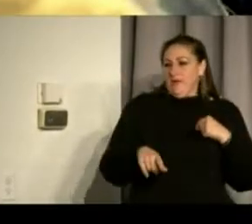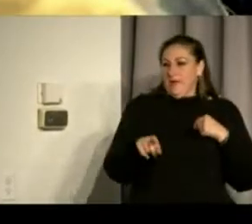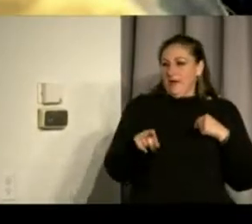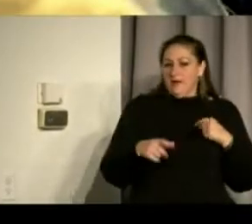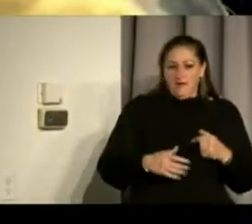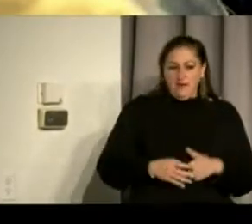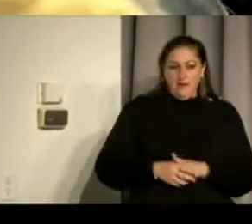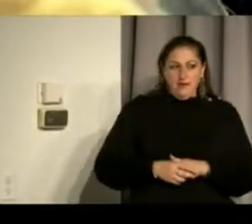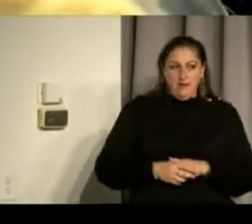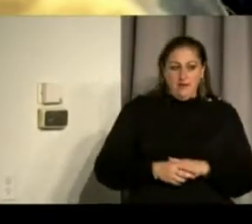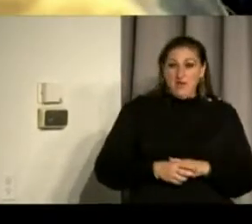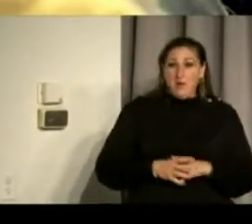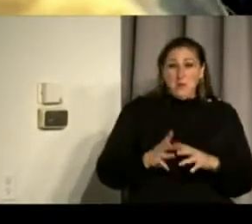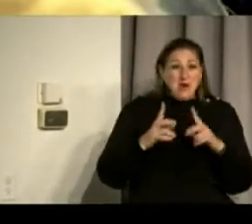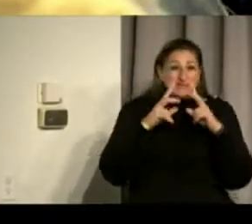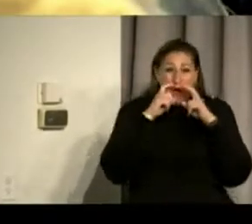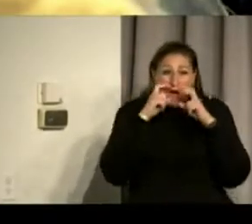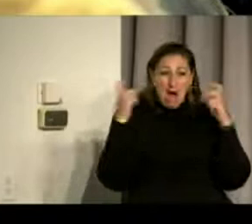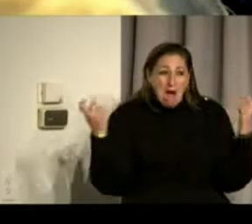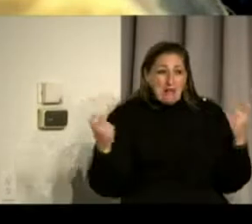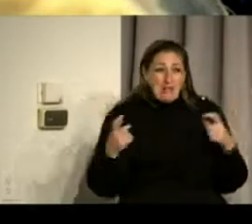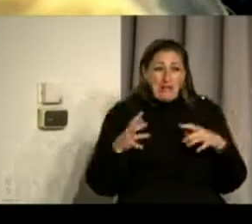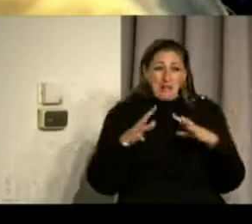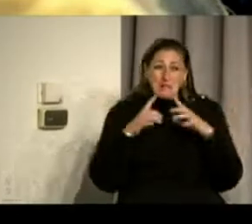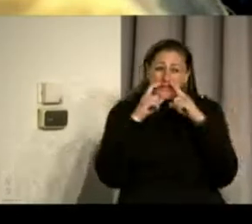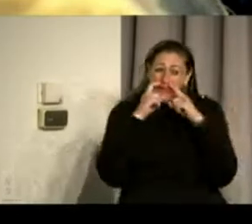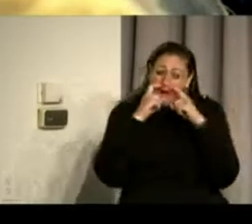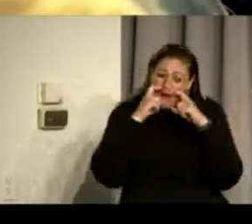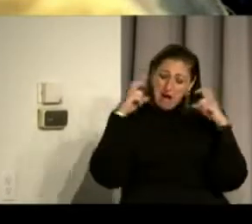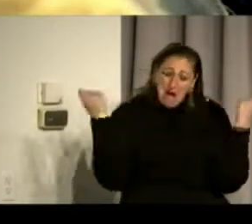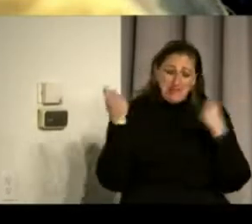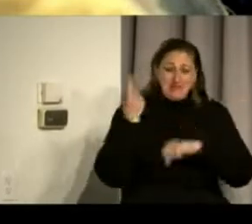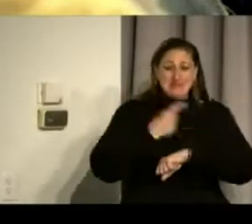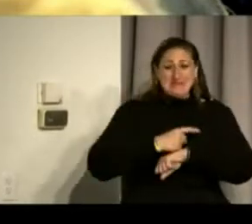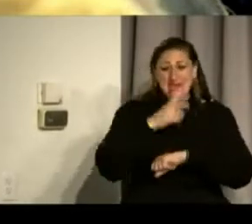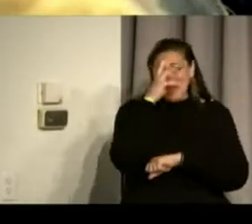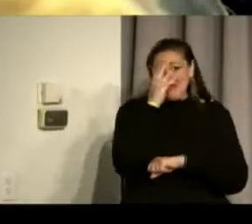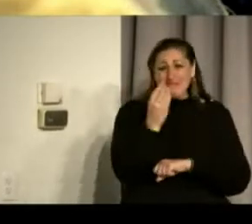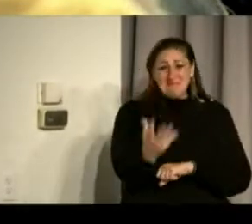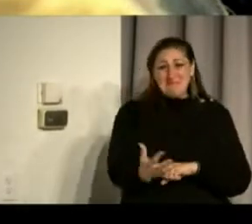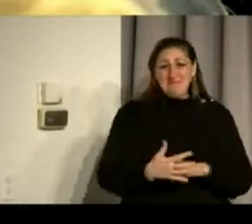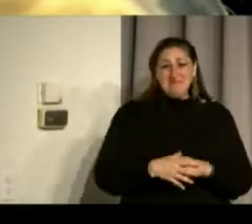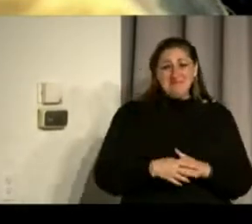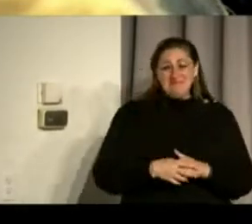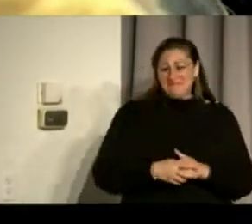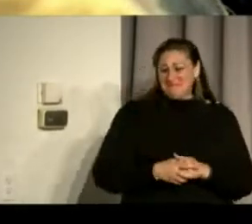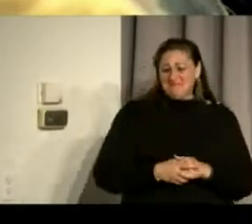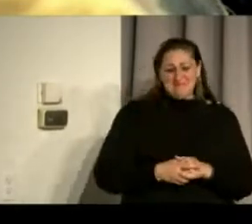It was ugly. It was an ugly day, relatives.